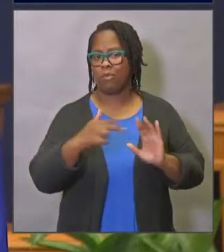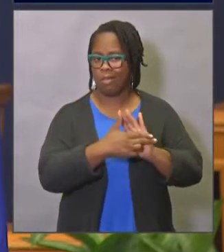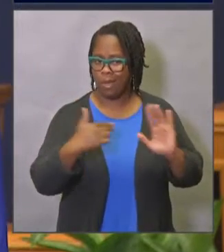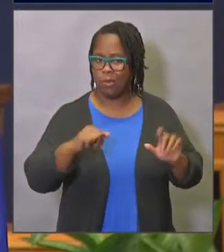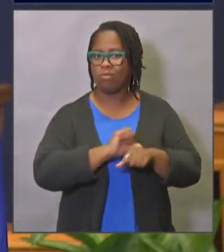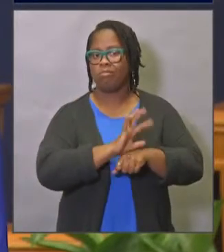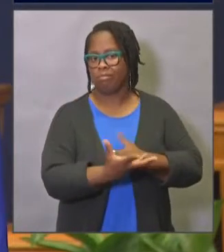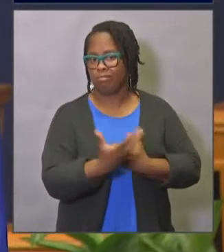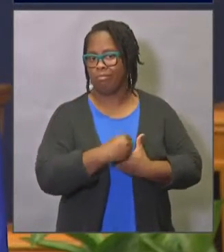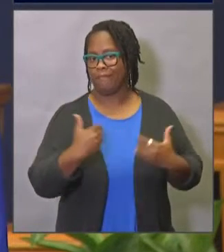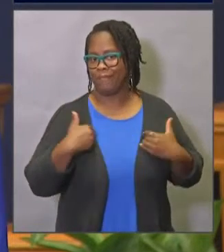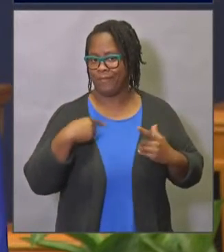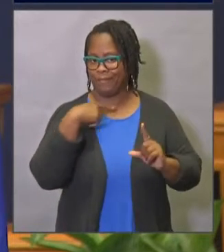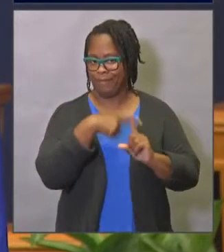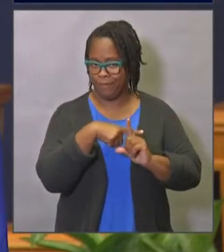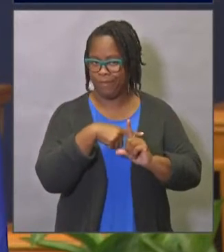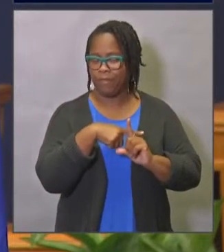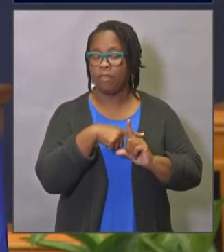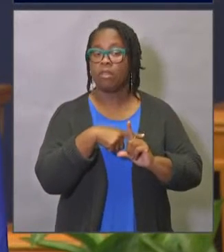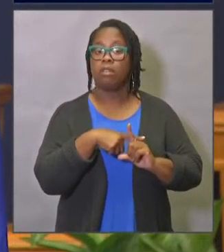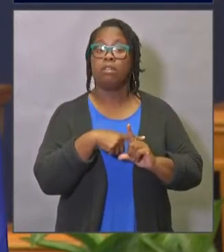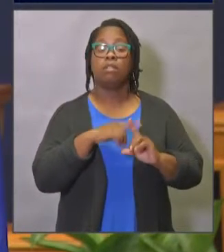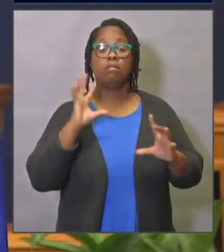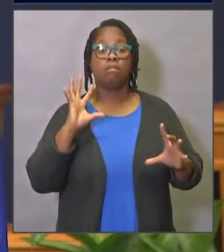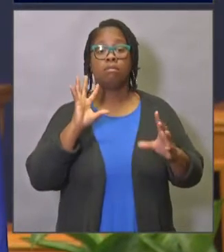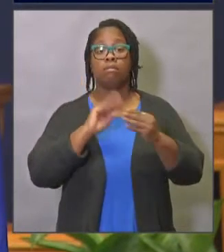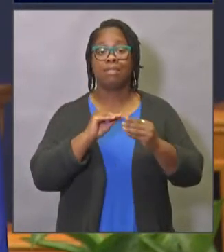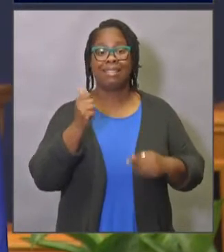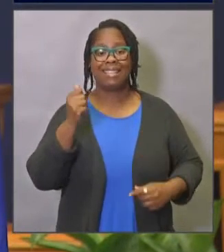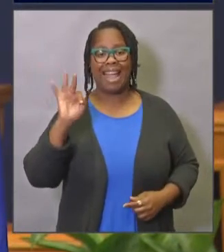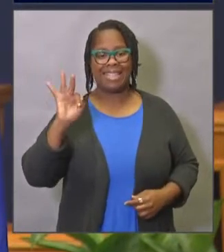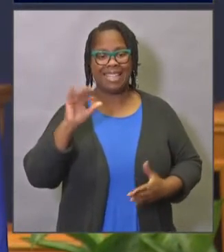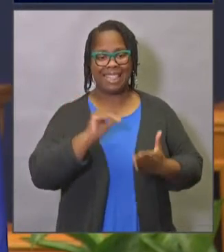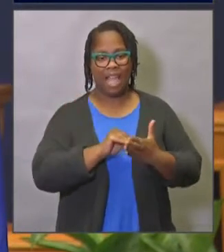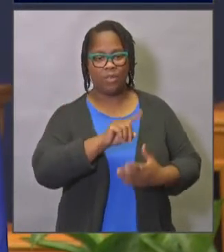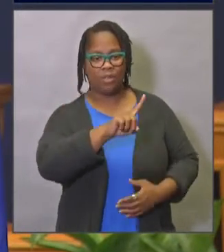475,271. These cases do include a total of